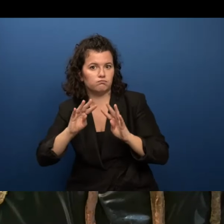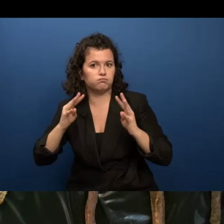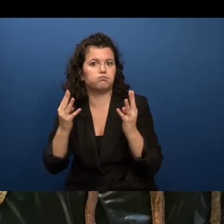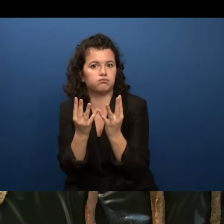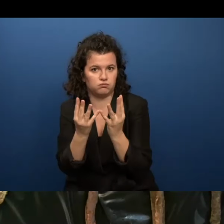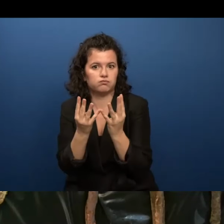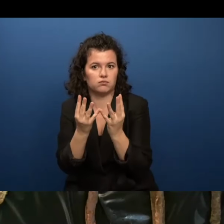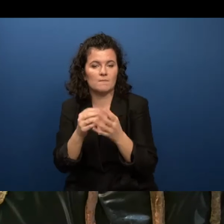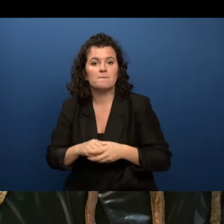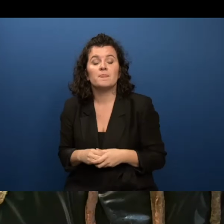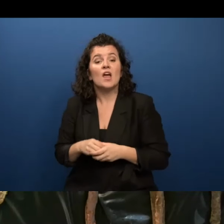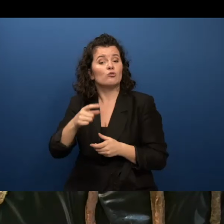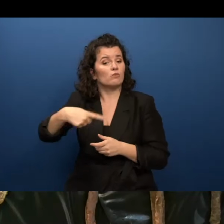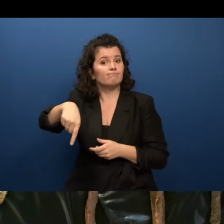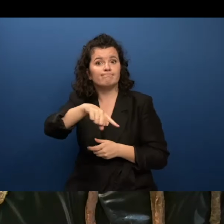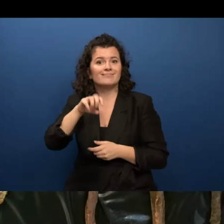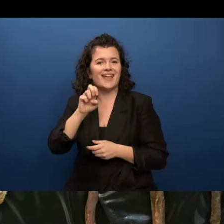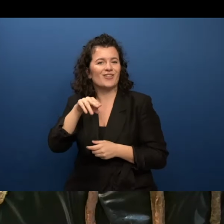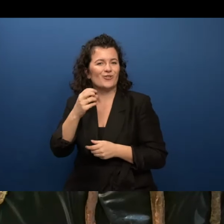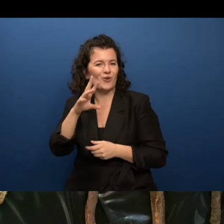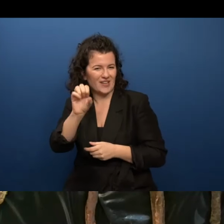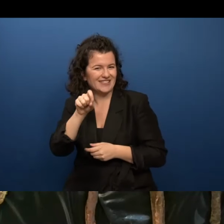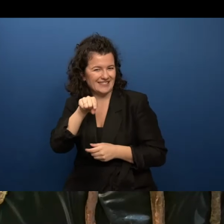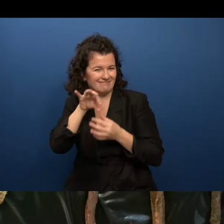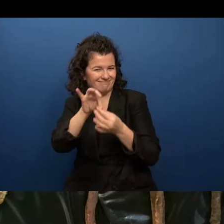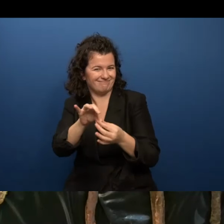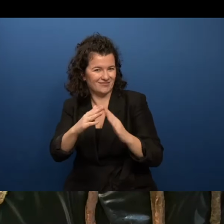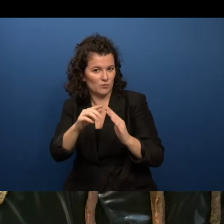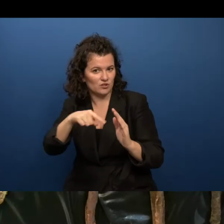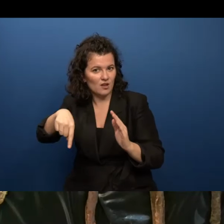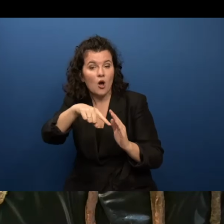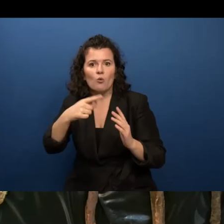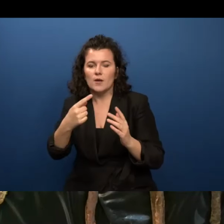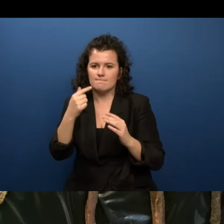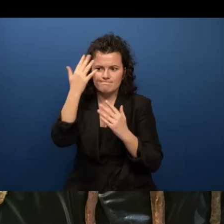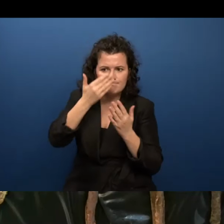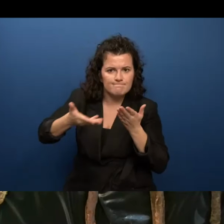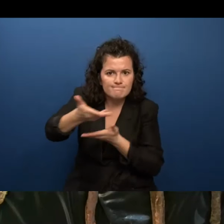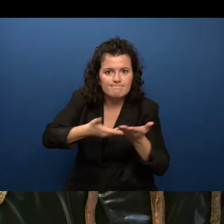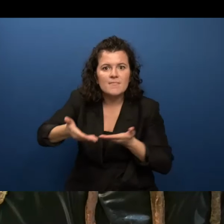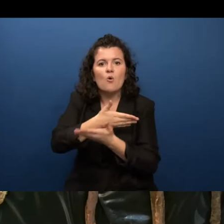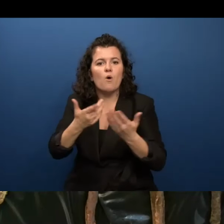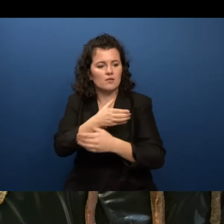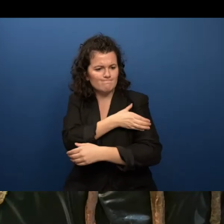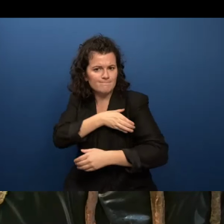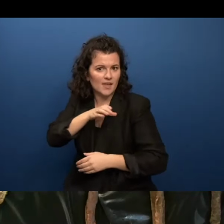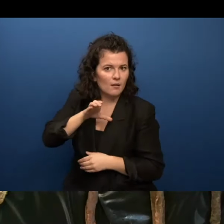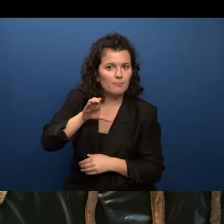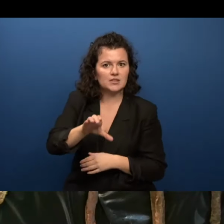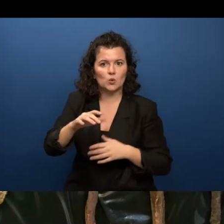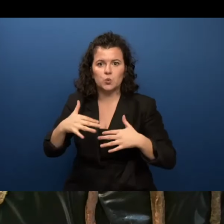the Eldoret women who are committed to improve the standard through the capacity building of Indigenous women,